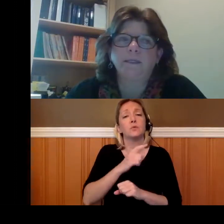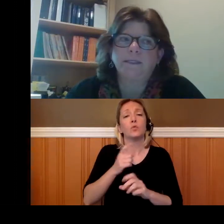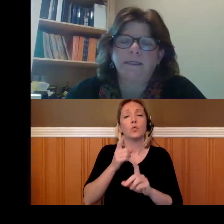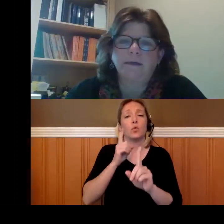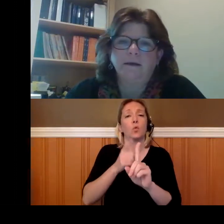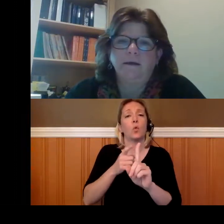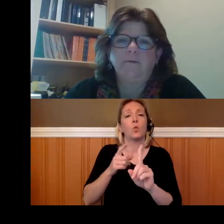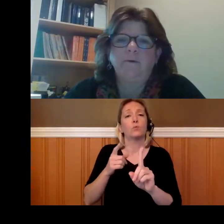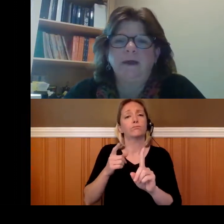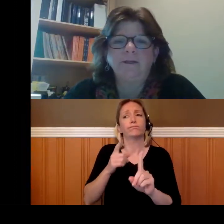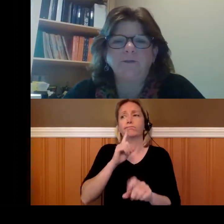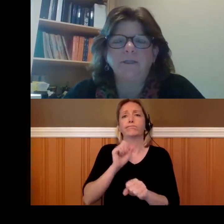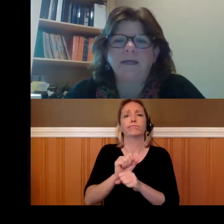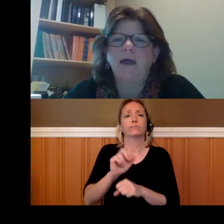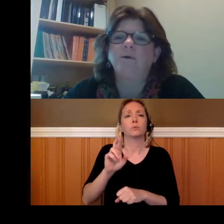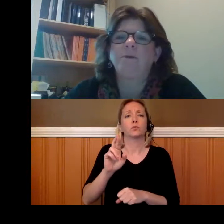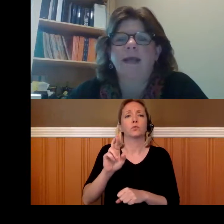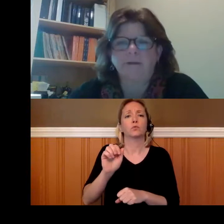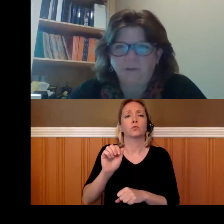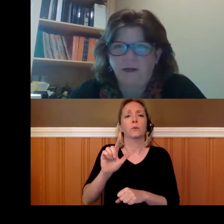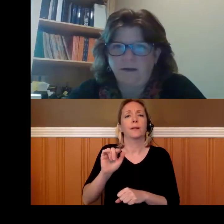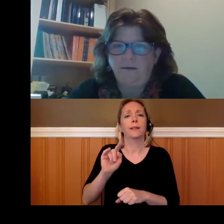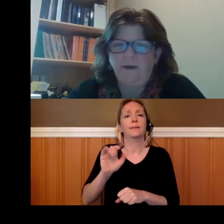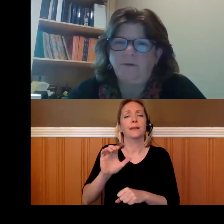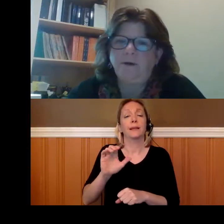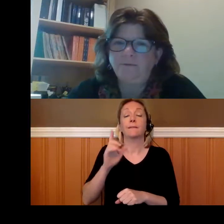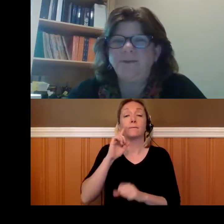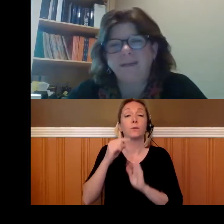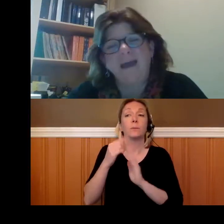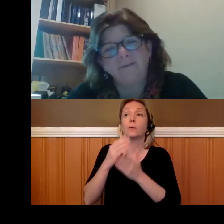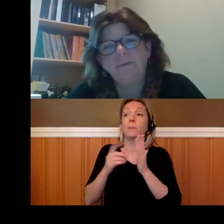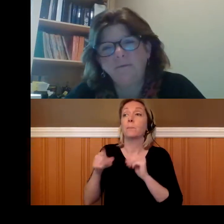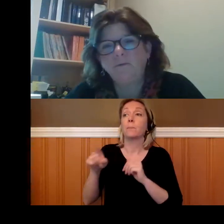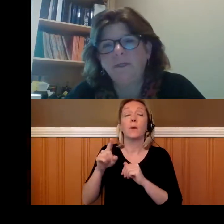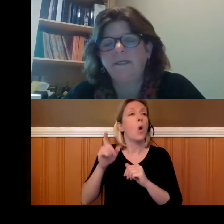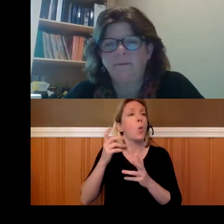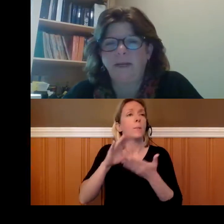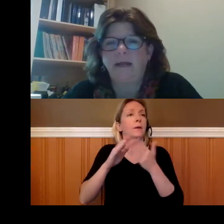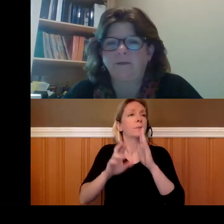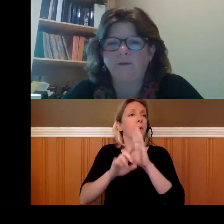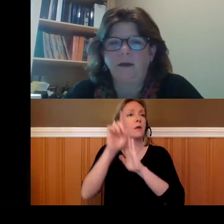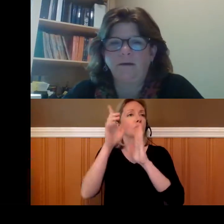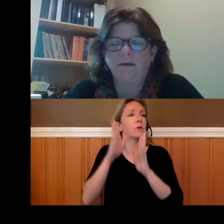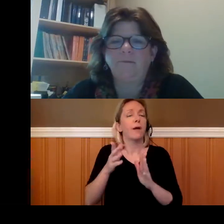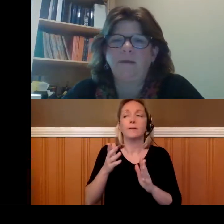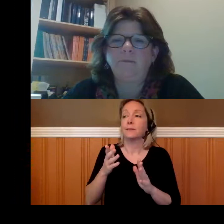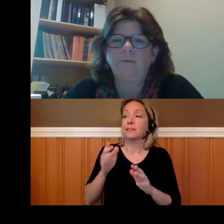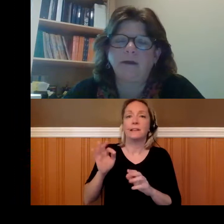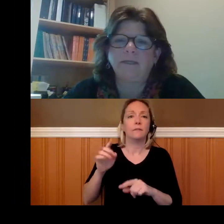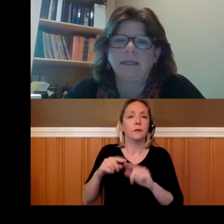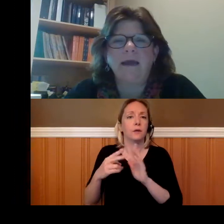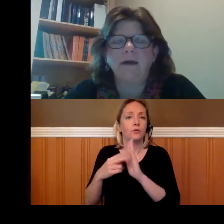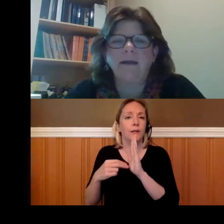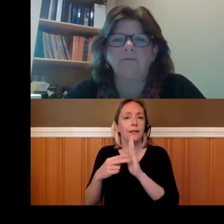had children, I want to be an astronaut. Well, you have to be able to read to be an astronaut. And maybe a child doesn't have a high enough reading